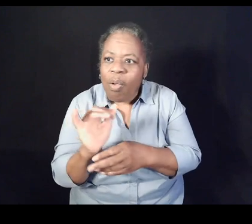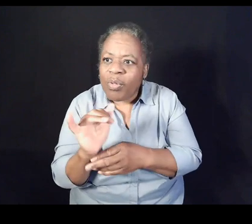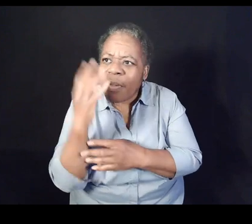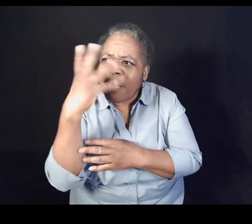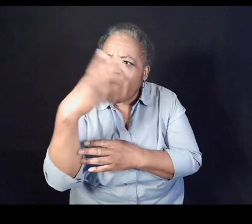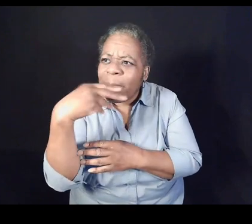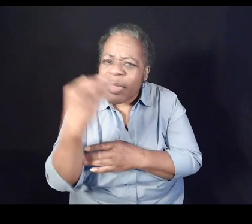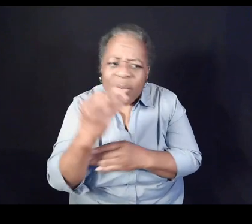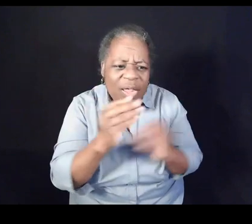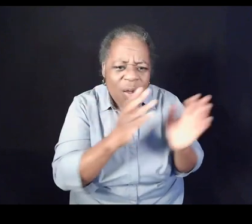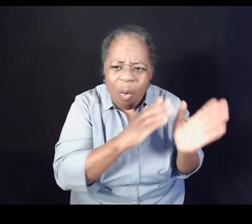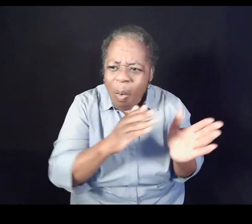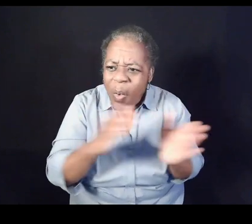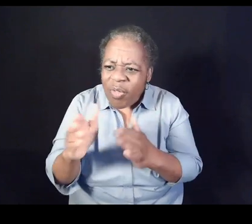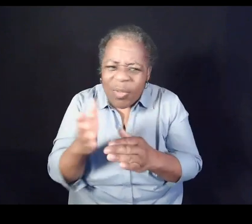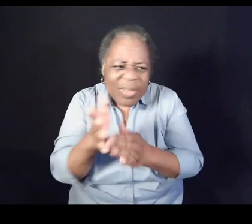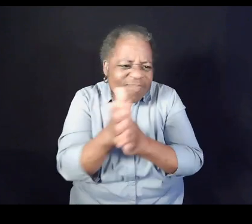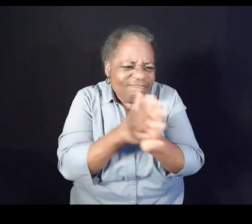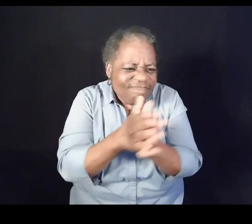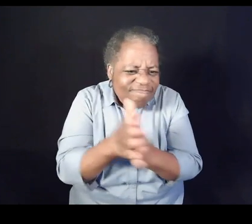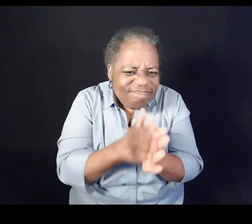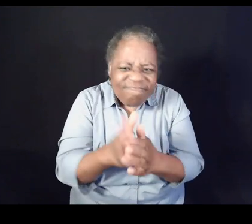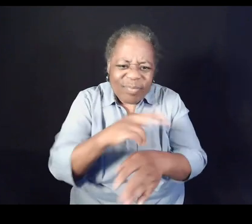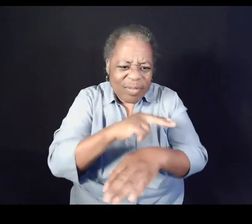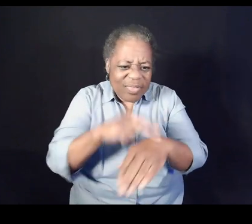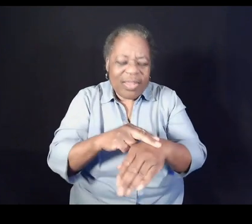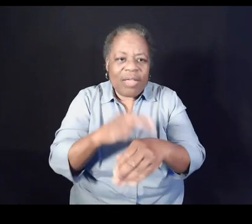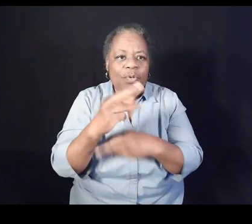order and vitality of the natural world?